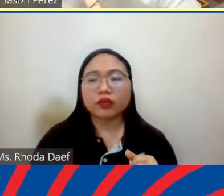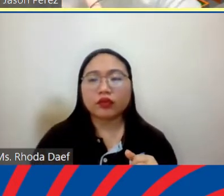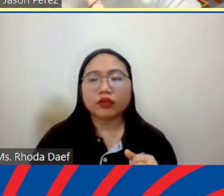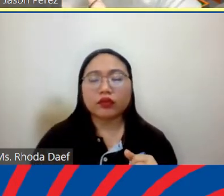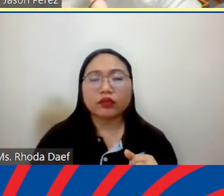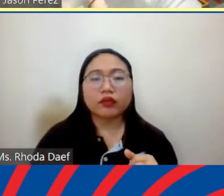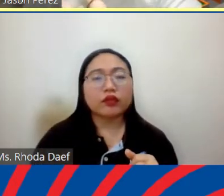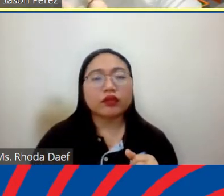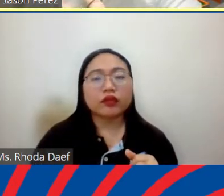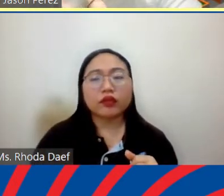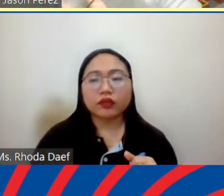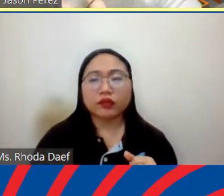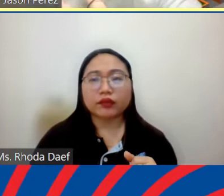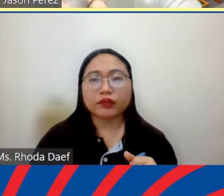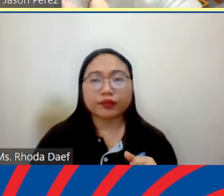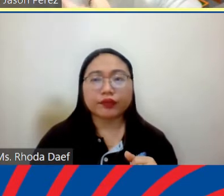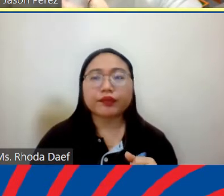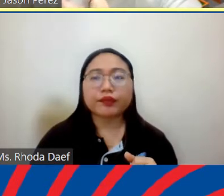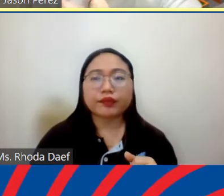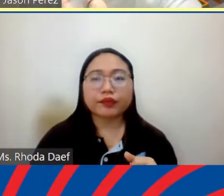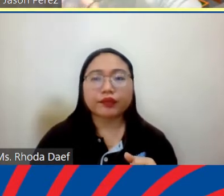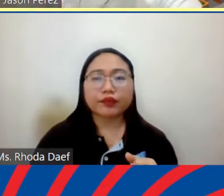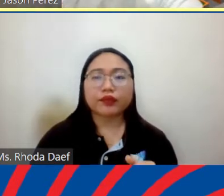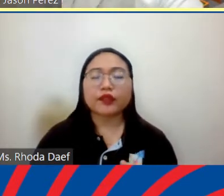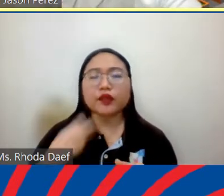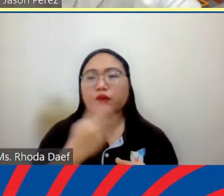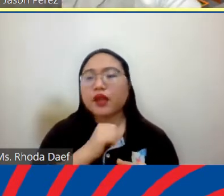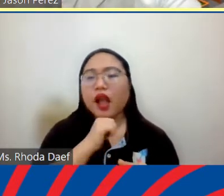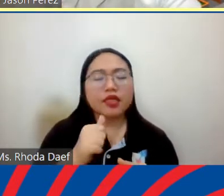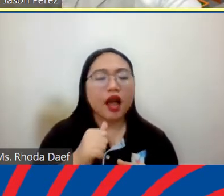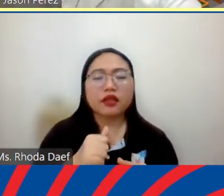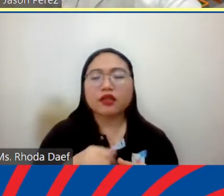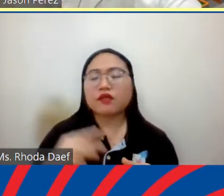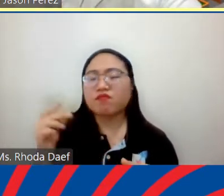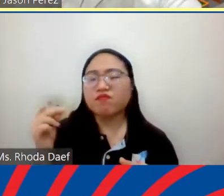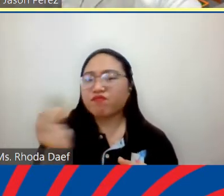no, that we are not missing anything.